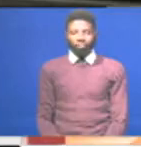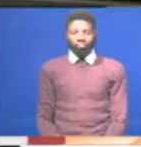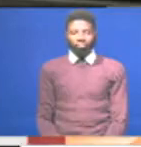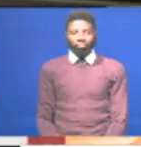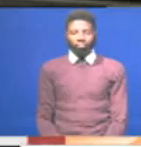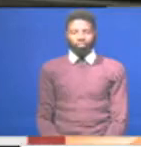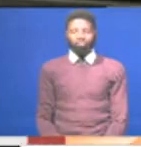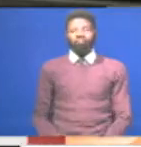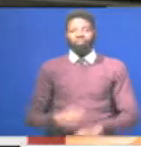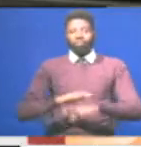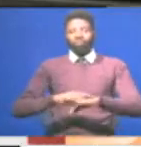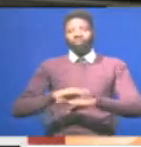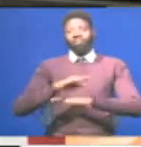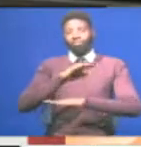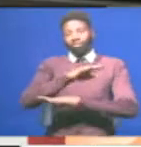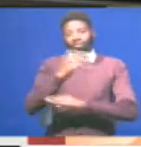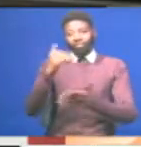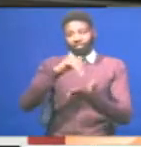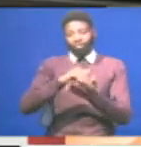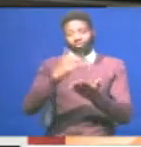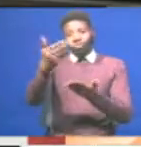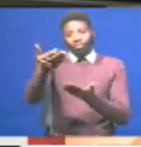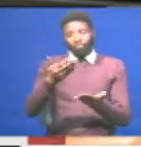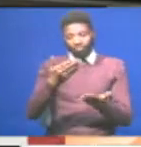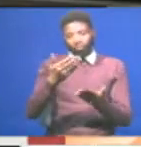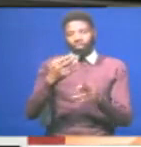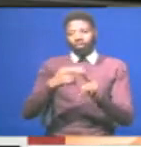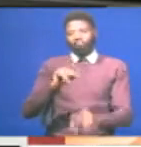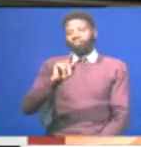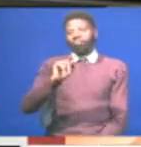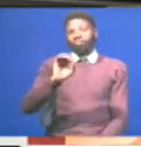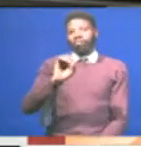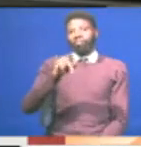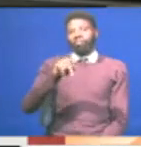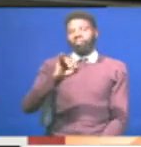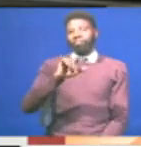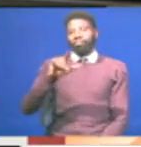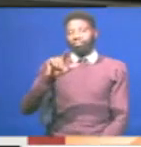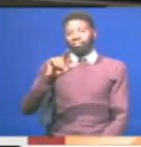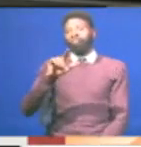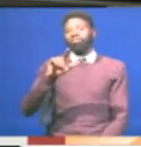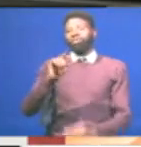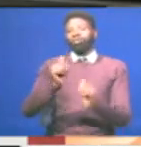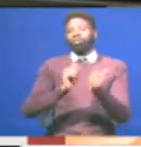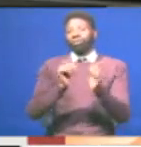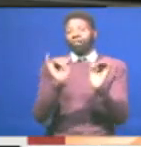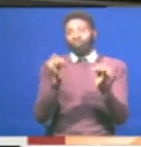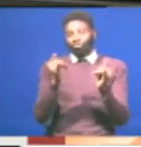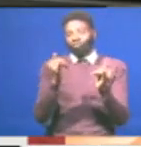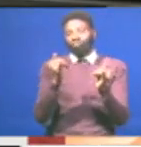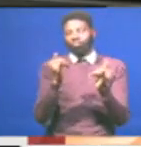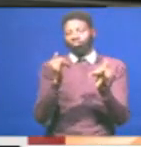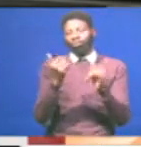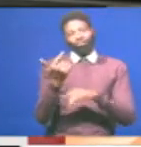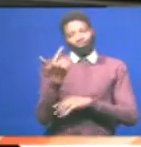Good evening once again. As a big welcome, I'm Topi Liambila with the sports segment of the Legends Edition this evening, as usual.